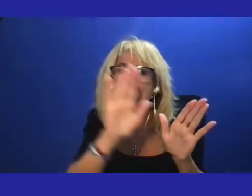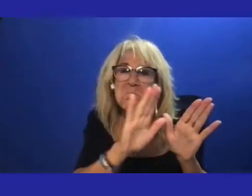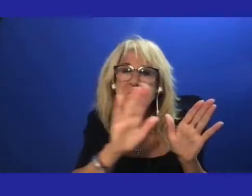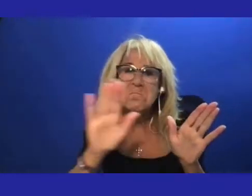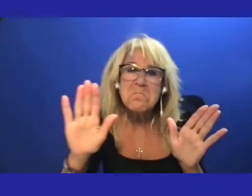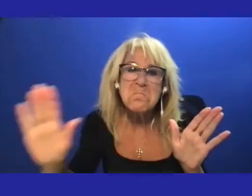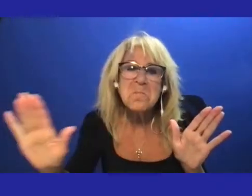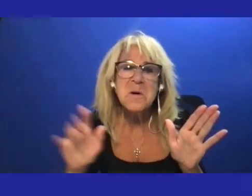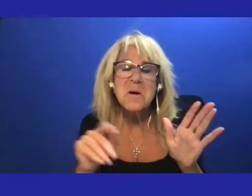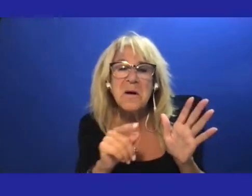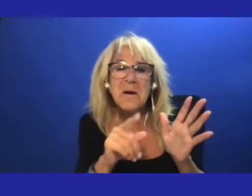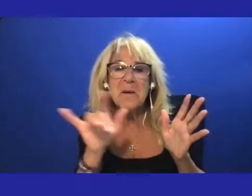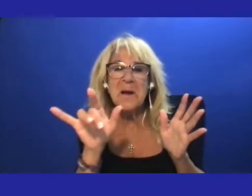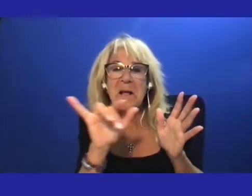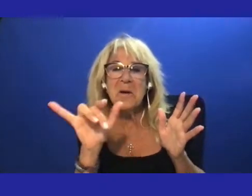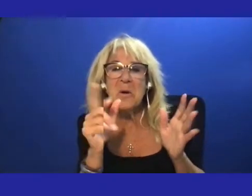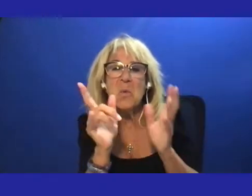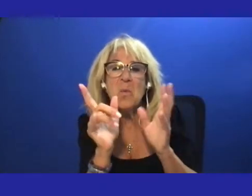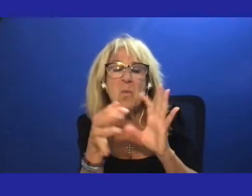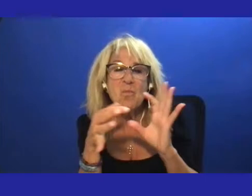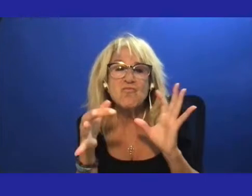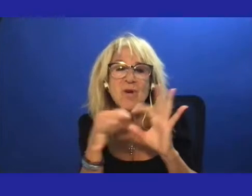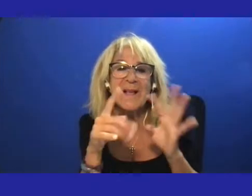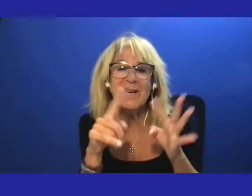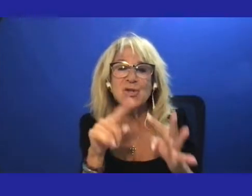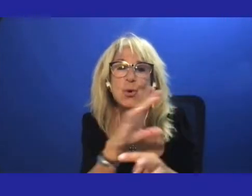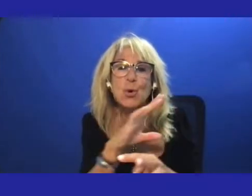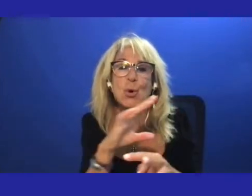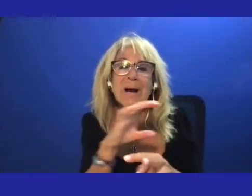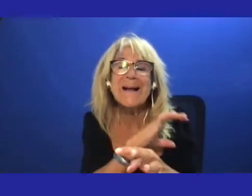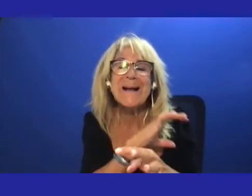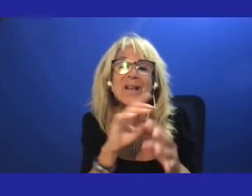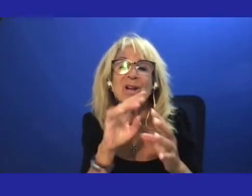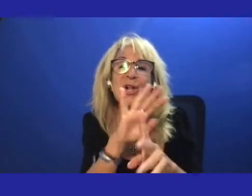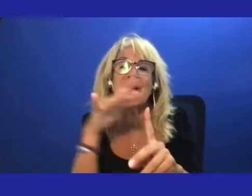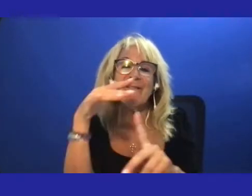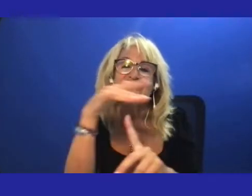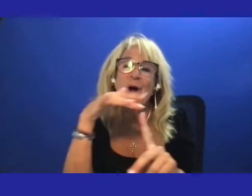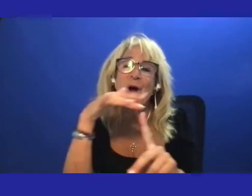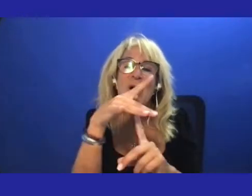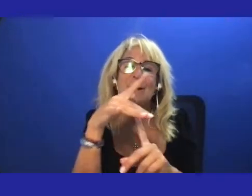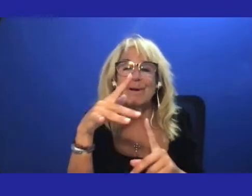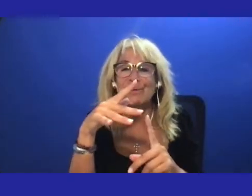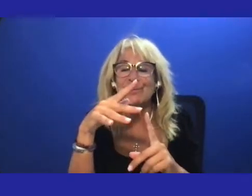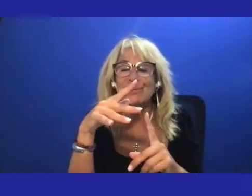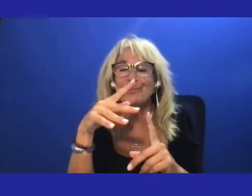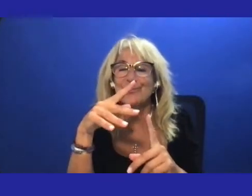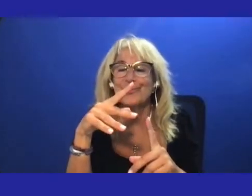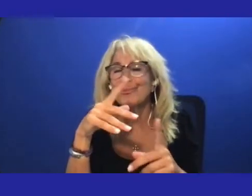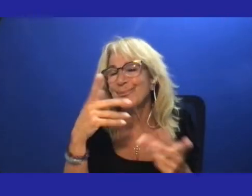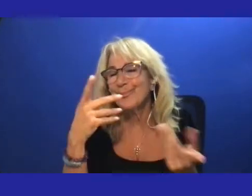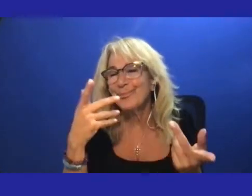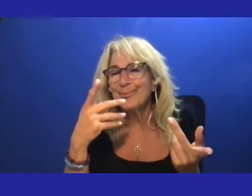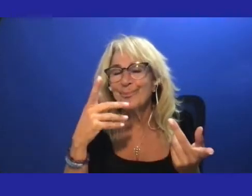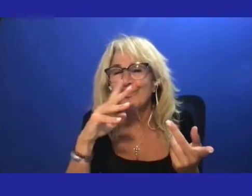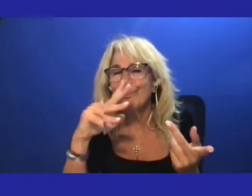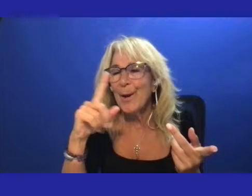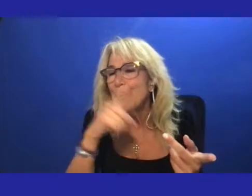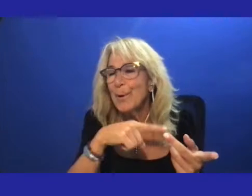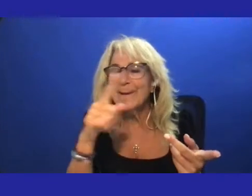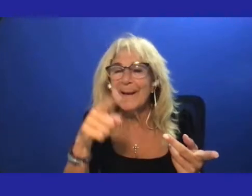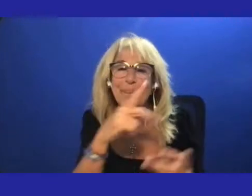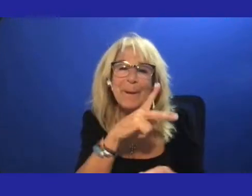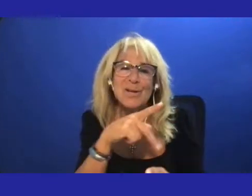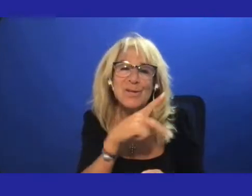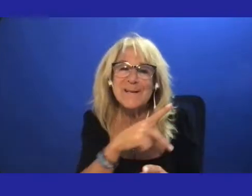into clinical environments and pretend to be patients to explore how we're dealing with situations like Zika virus. Even thinking about, like, right now we're thinking